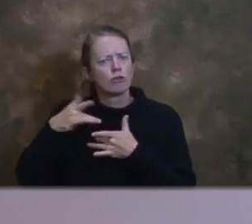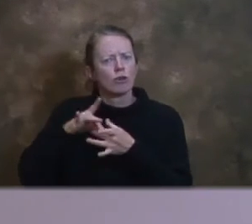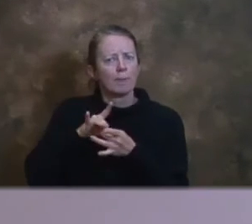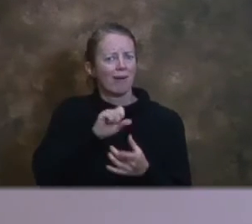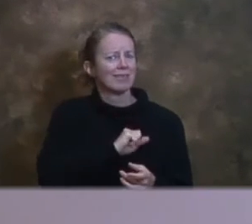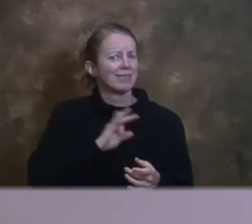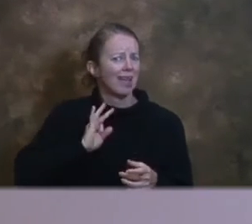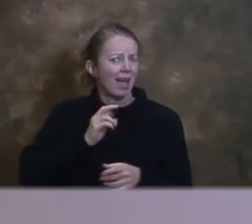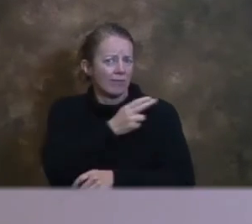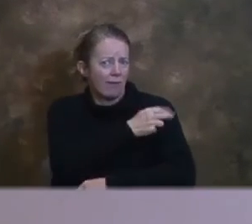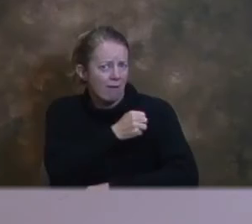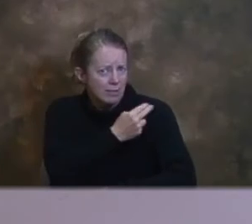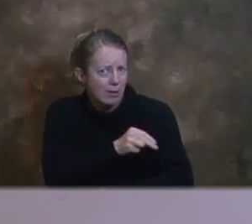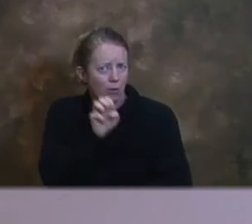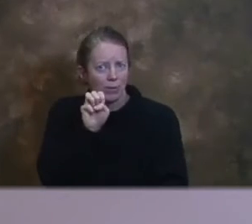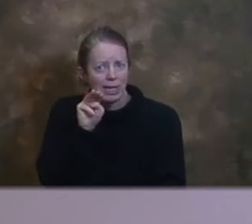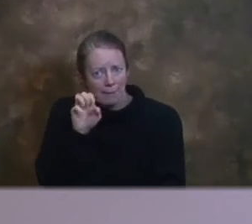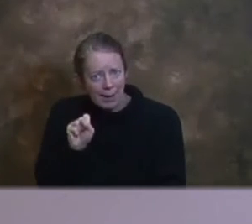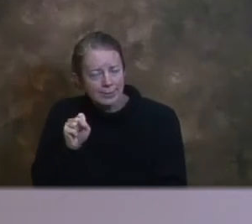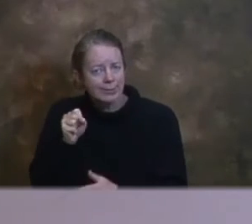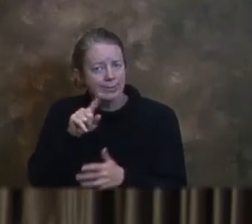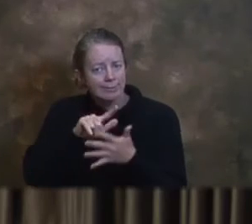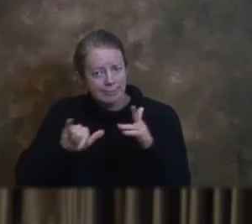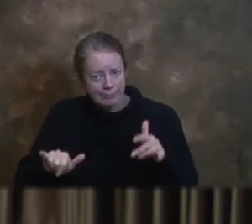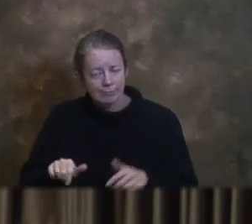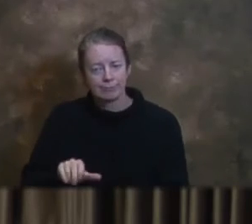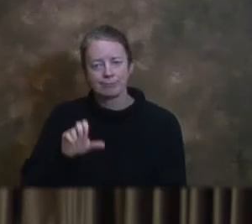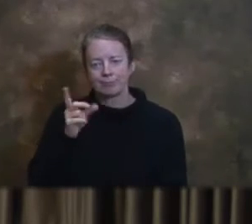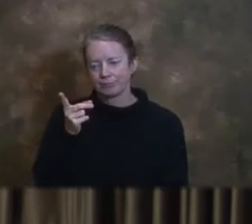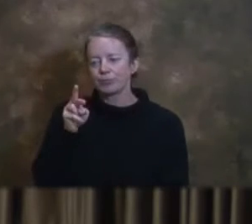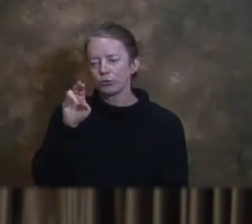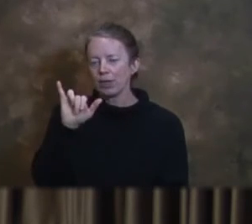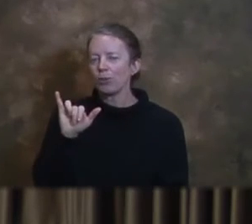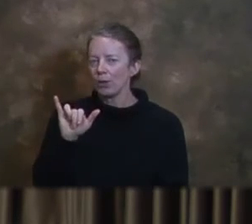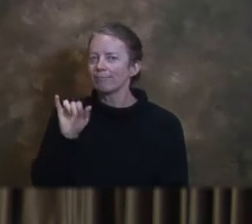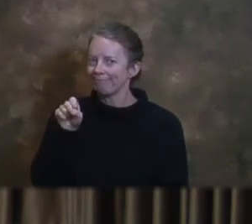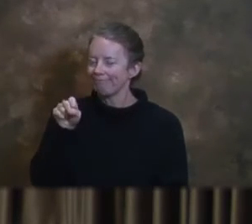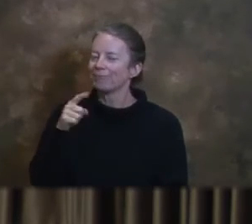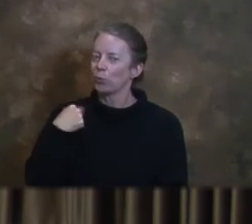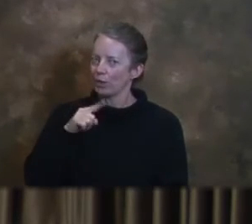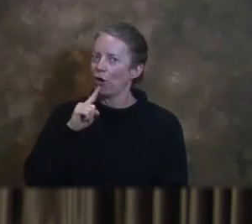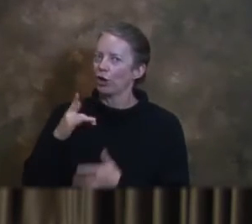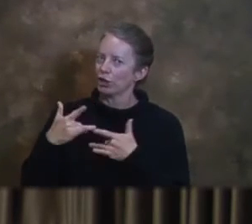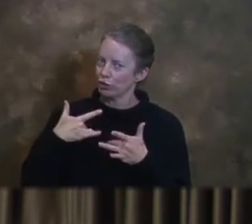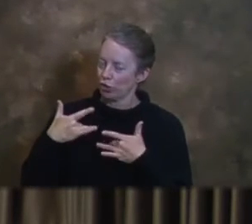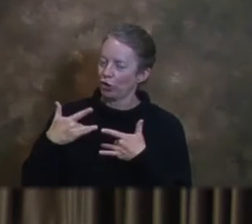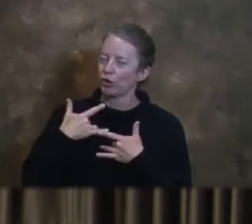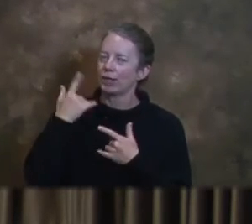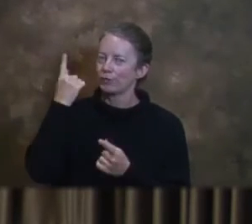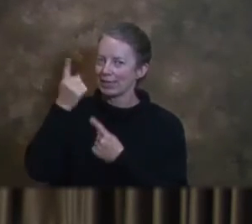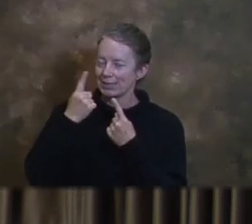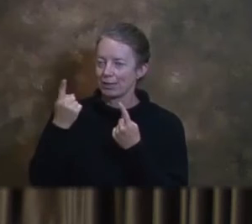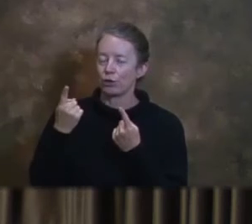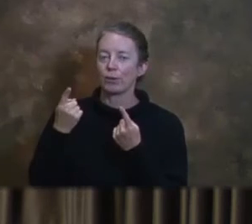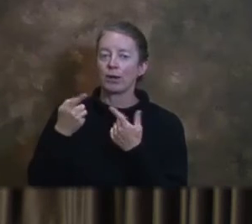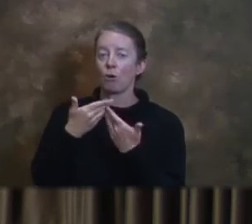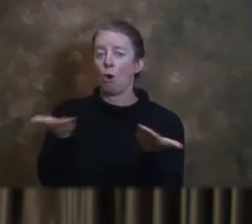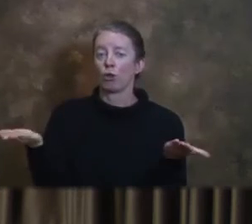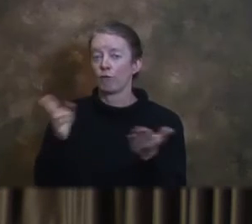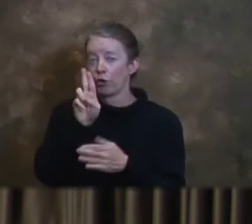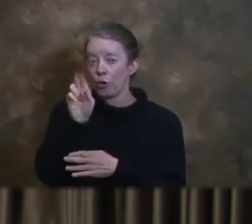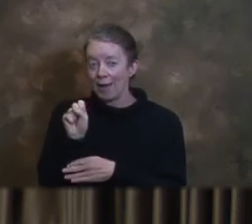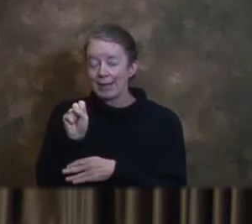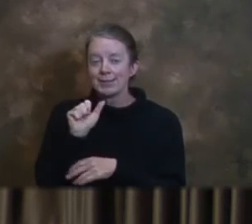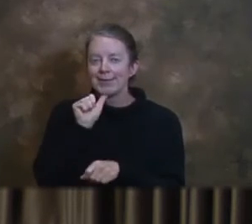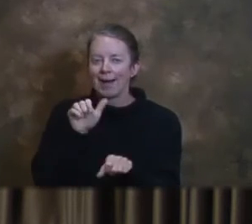Yeah. Are you? Yes, we do. There's staffing concerns given the nationwide nursing shortage as an